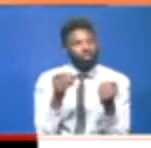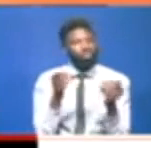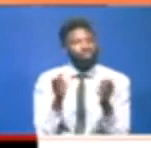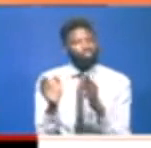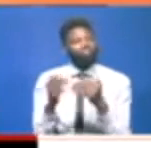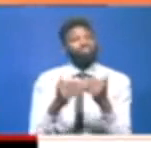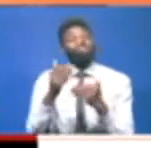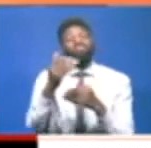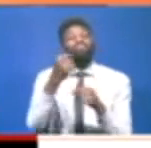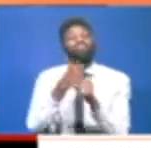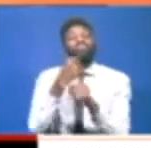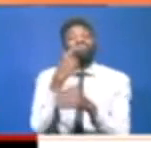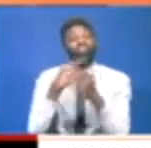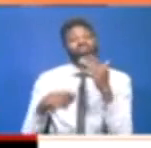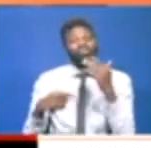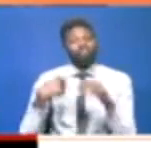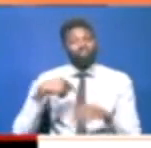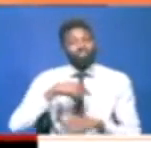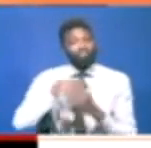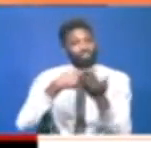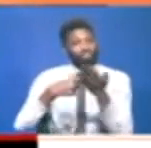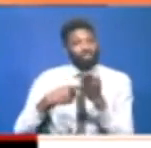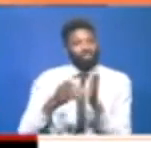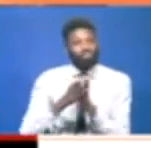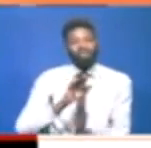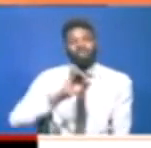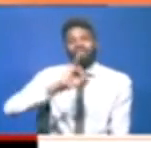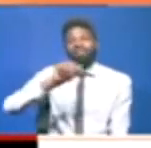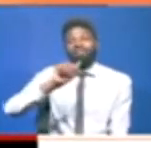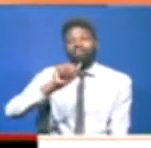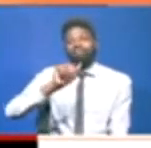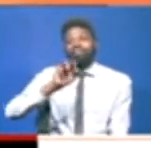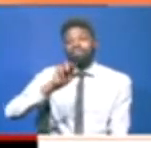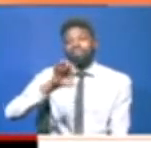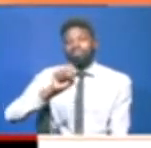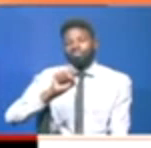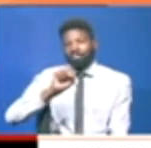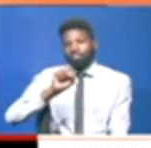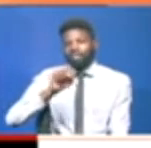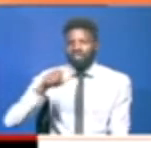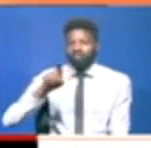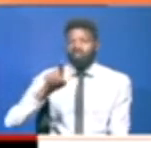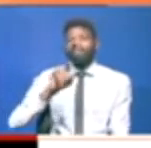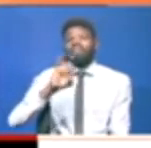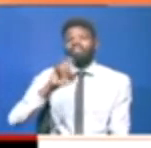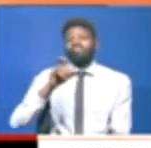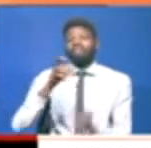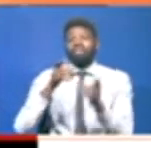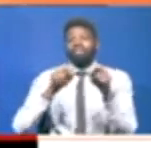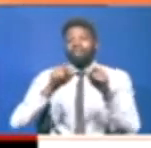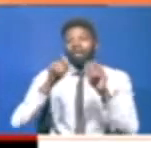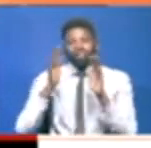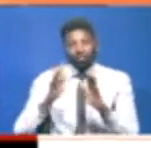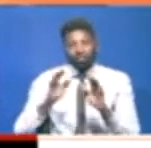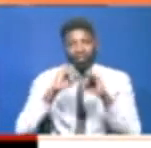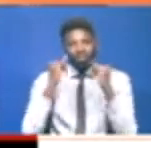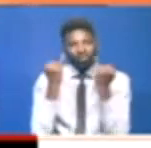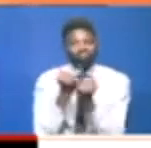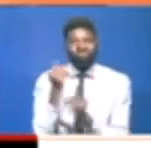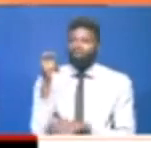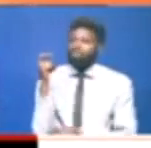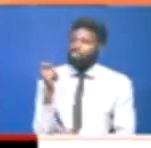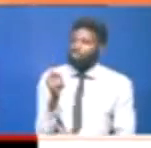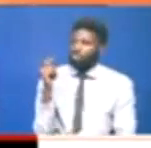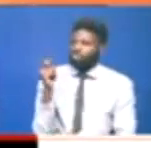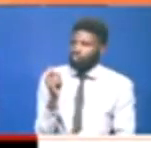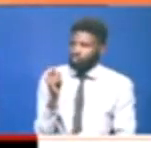We've been having this conversation with James Wanyama, the executive director at Institute of Pension Management. Before